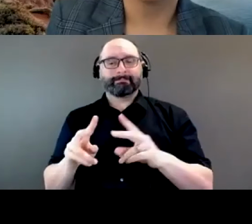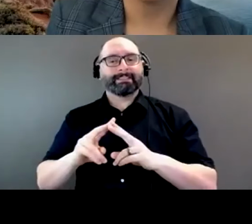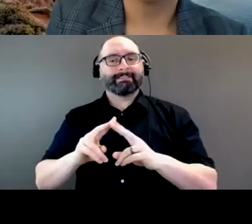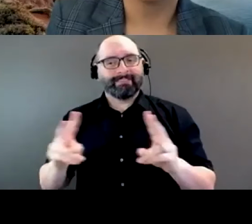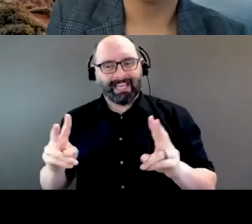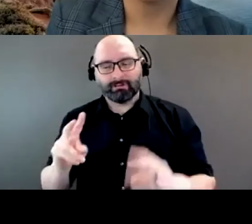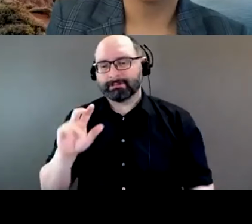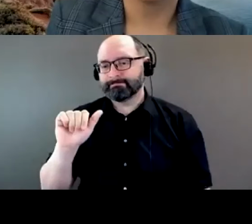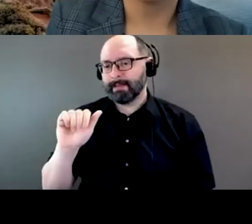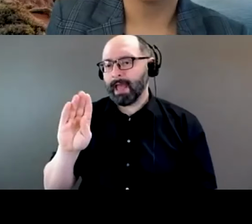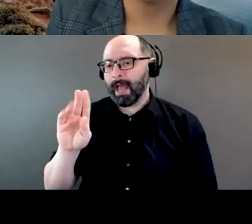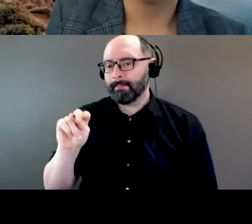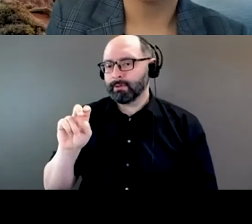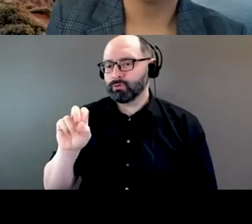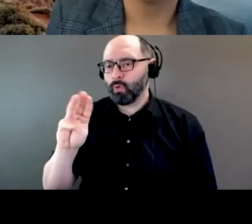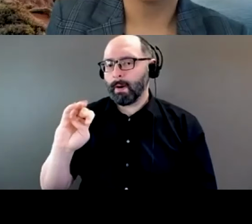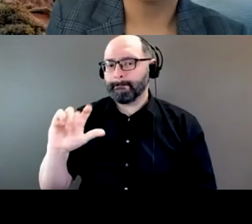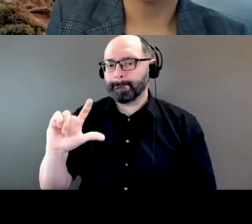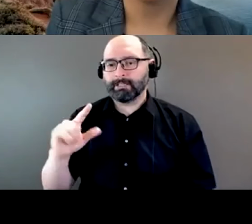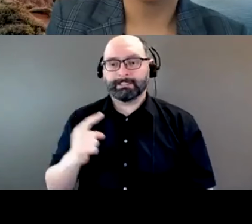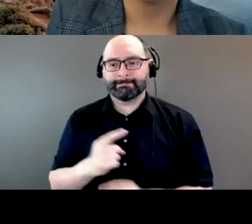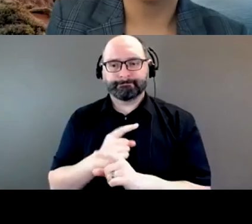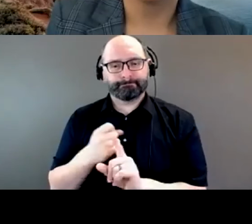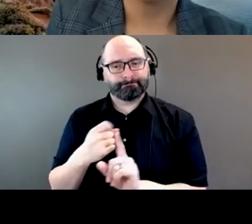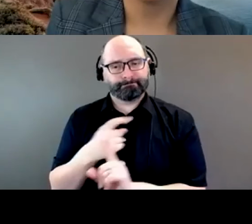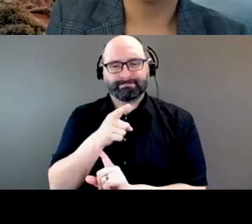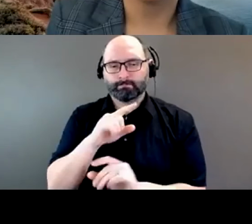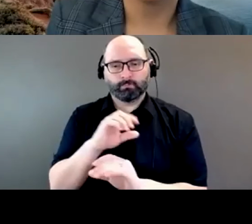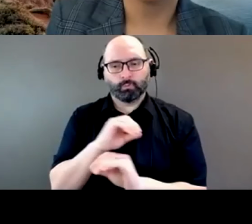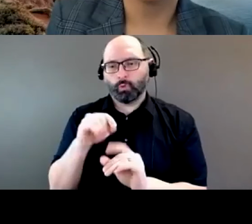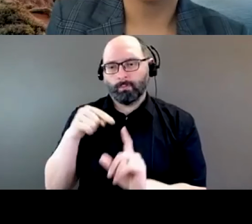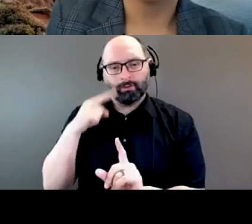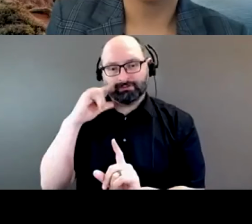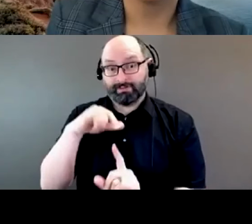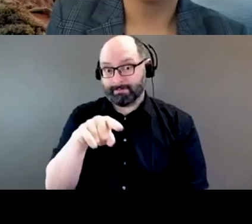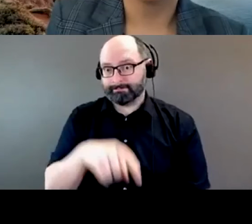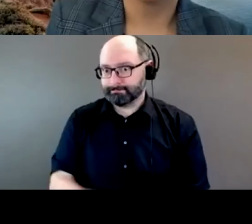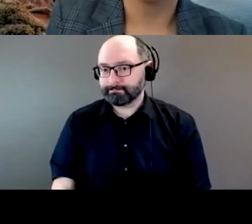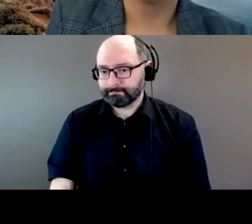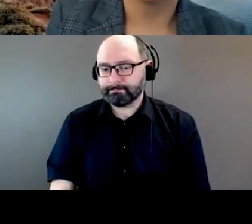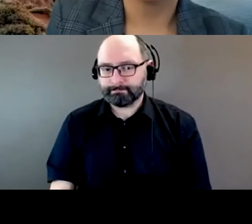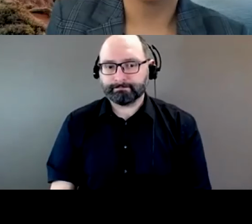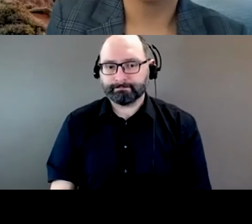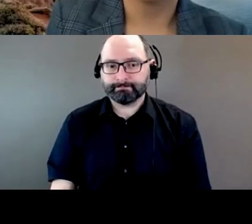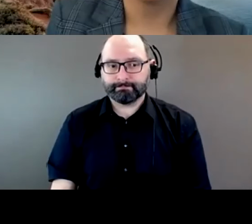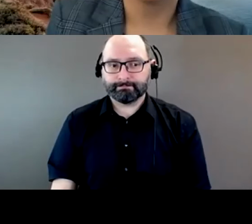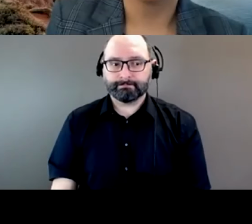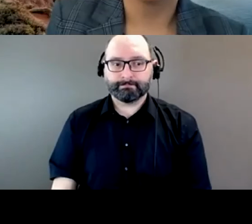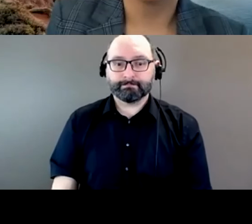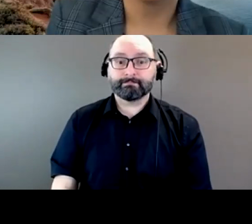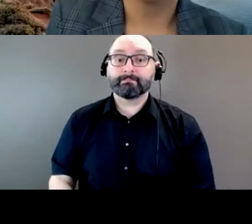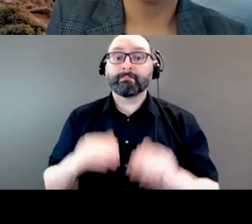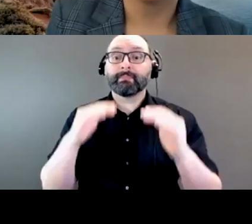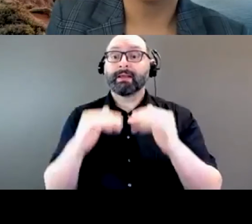here. And, you know, he wouldn't get the points for this. Now we have the next